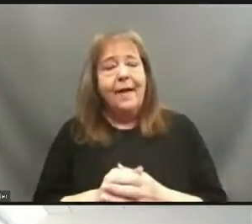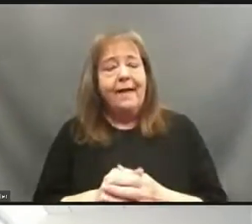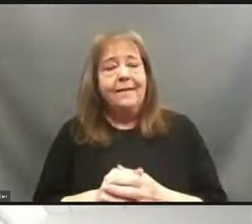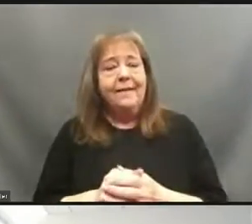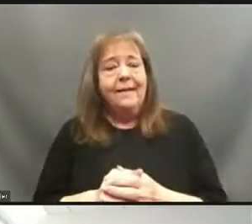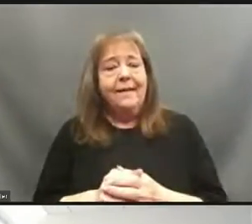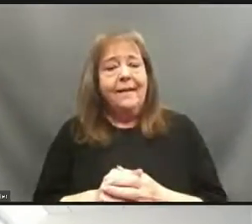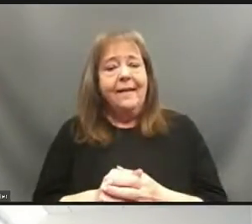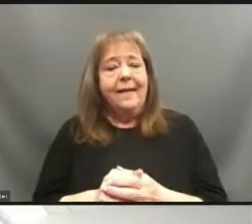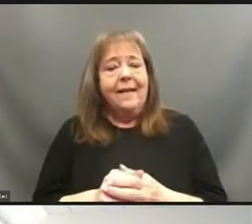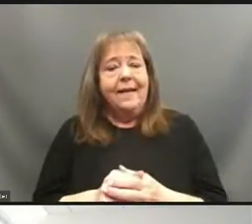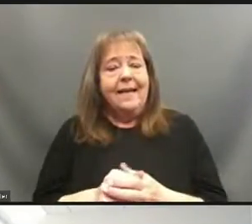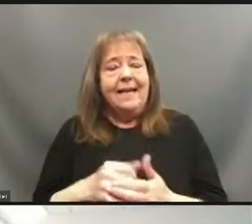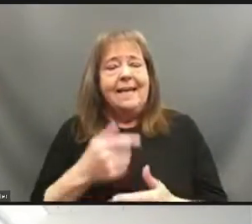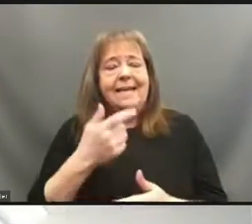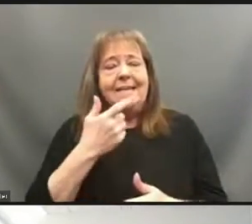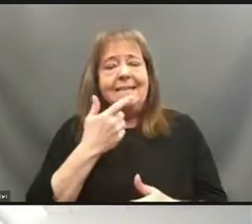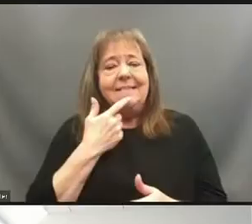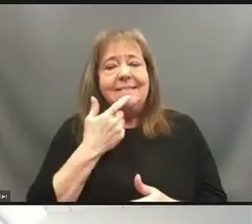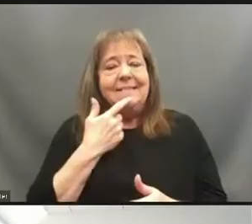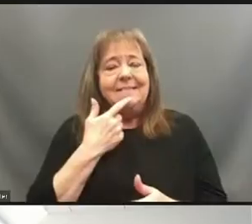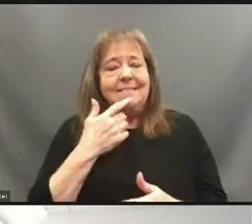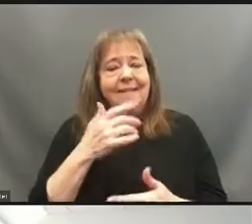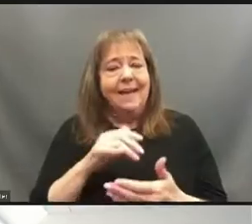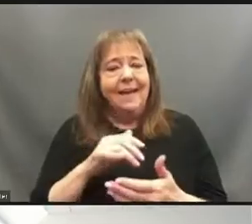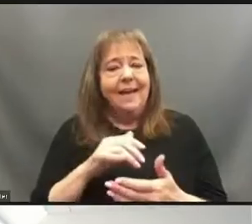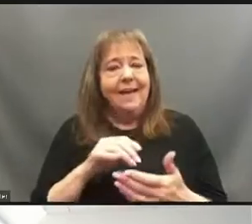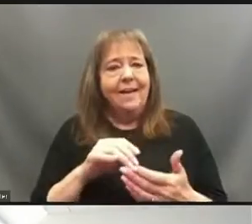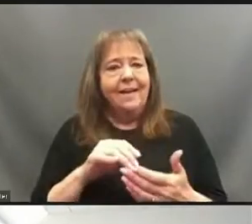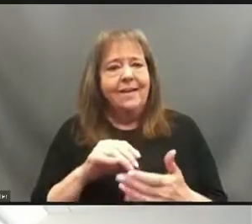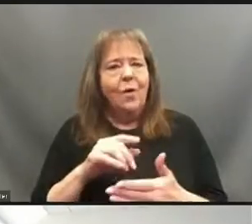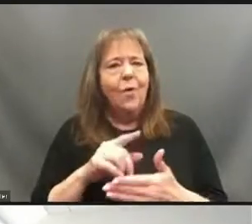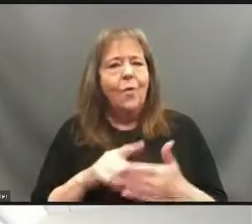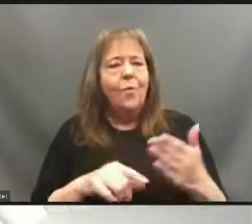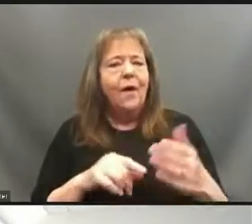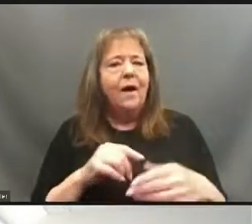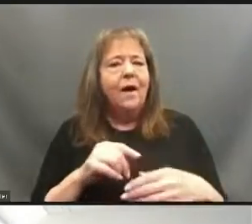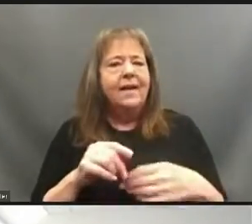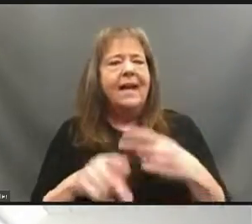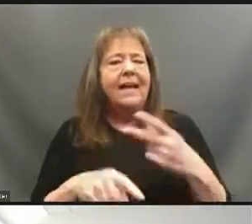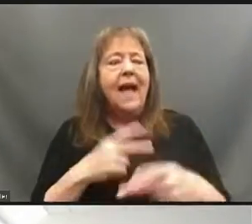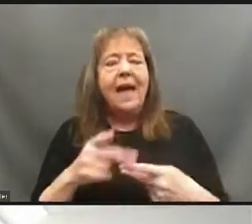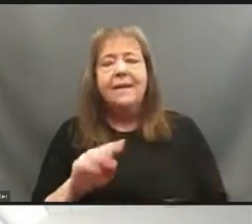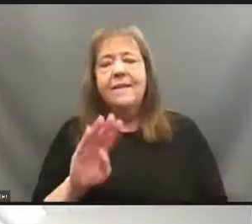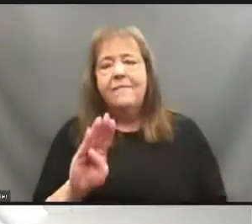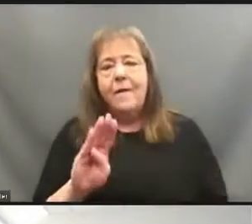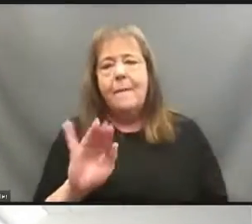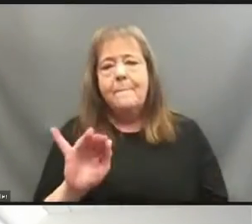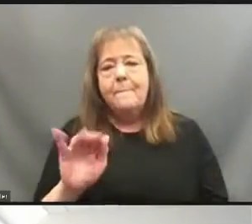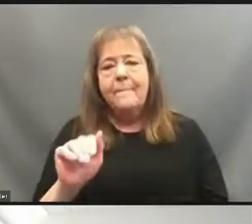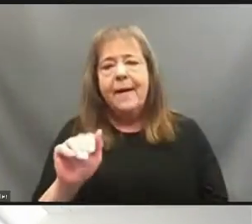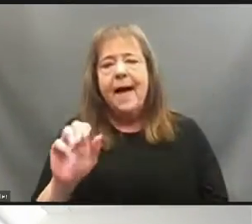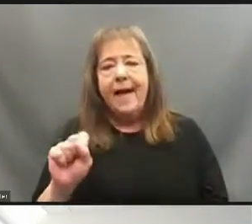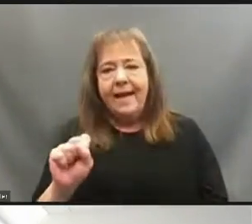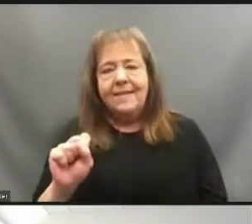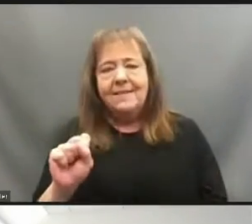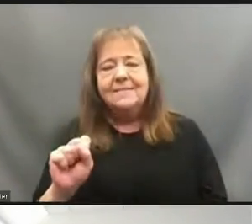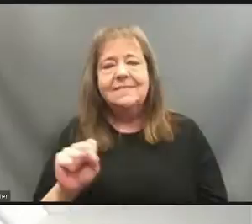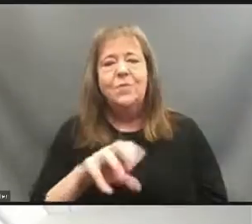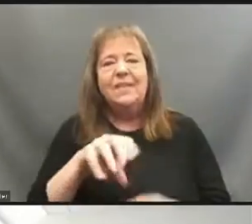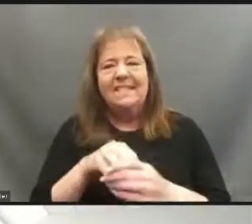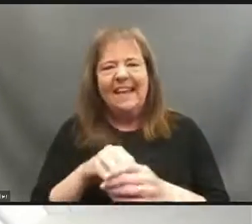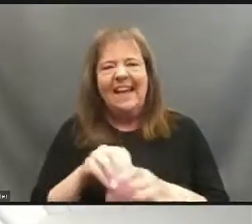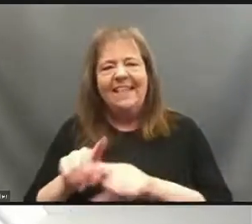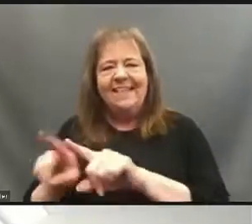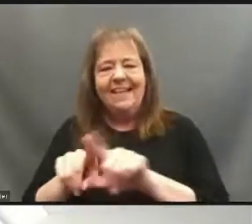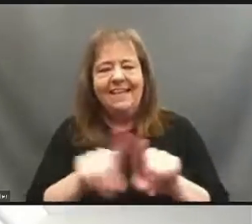analysis that showed what types of bias were present in each of those individual studies. And there were